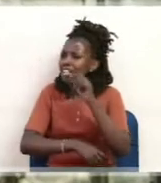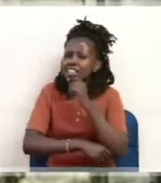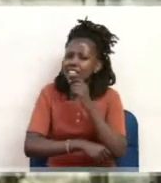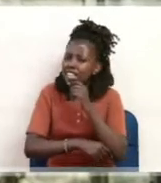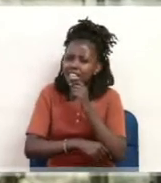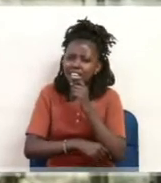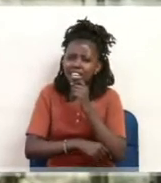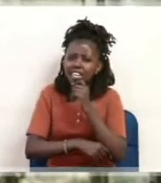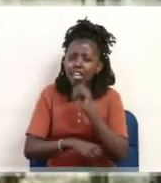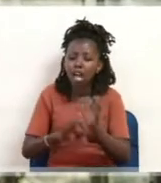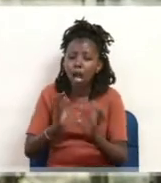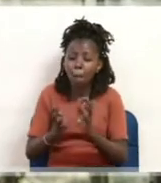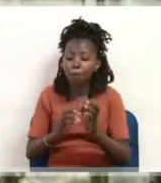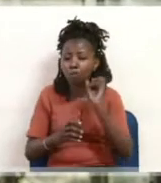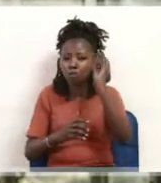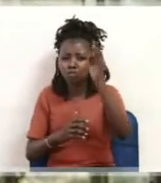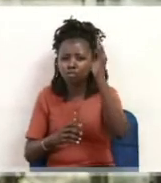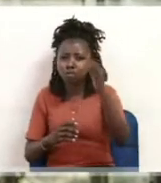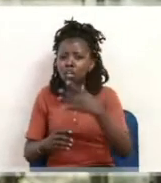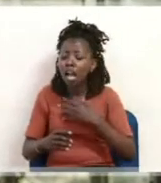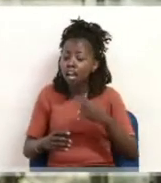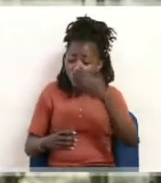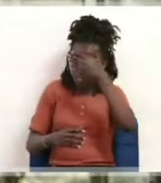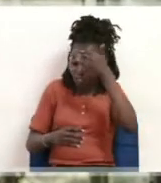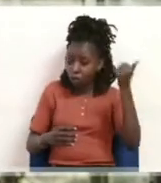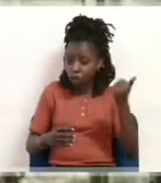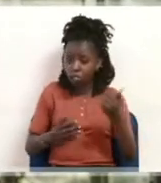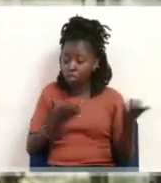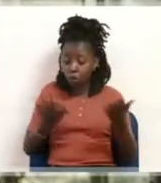you're forgetting where you stand right now.